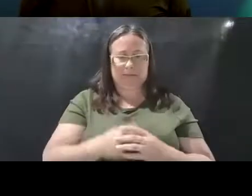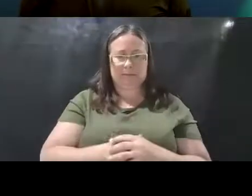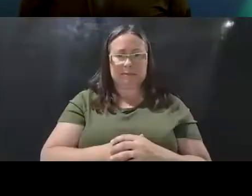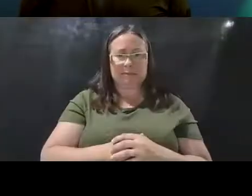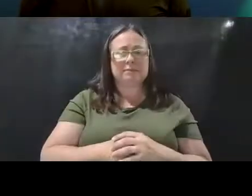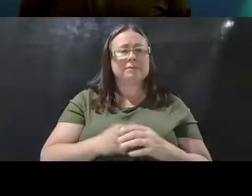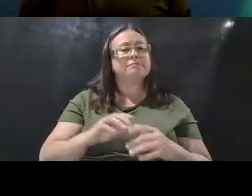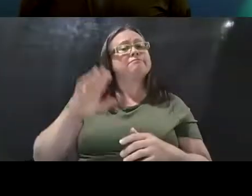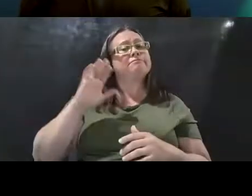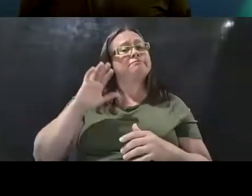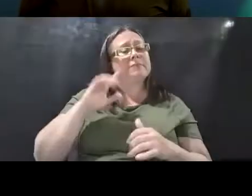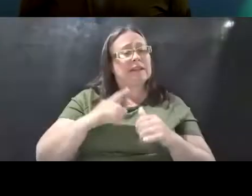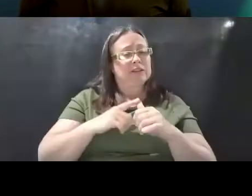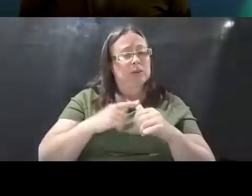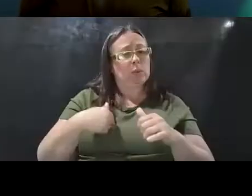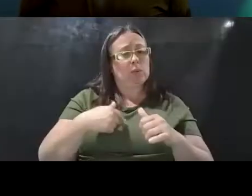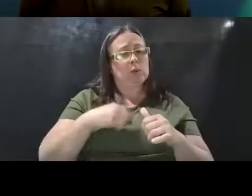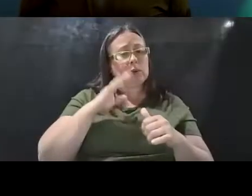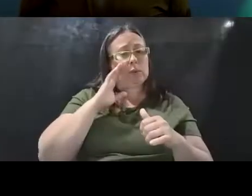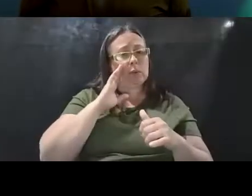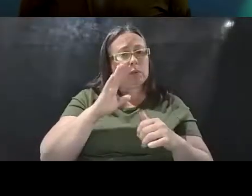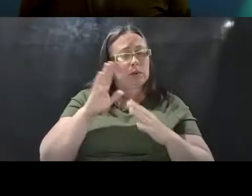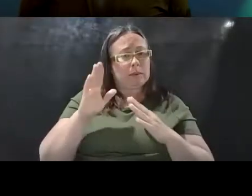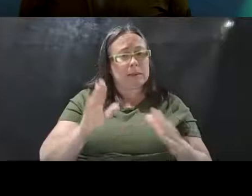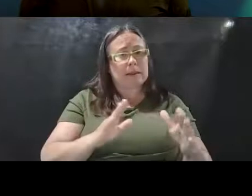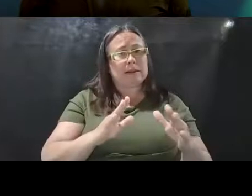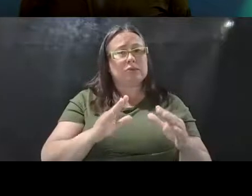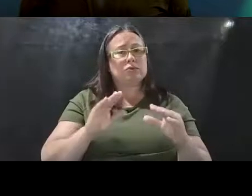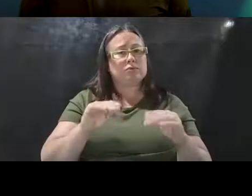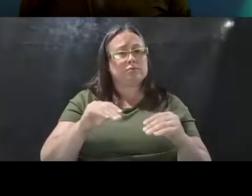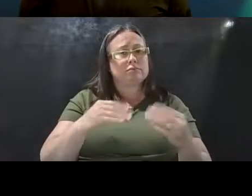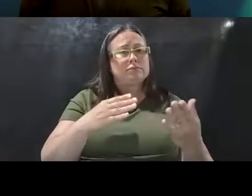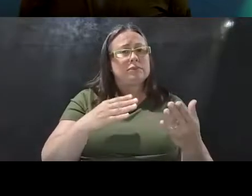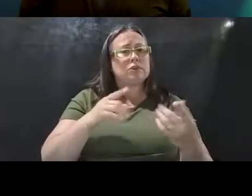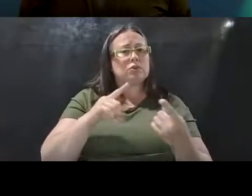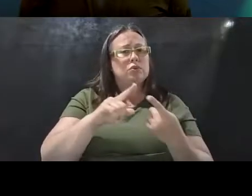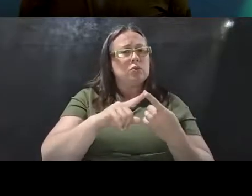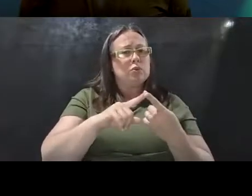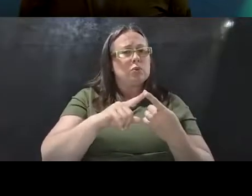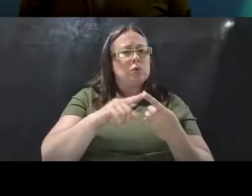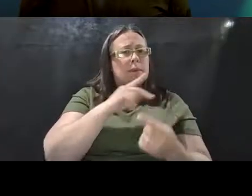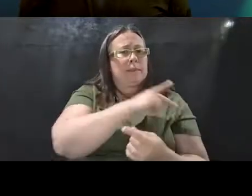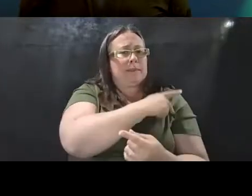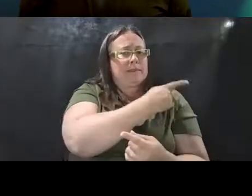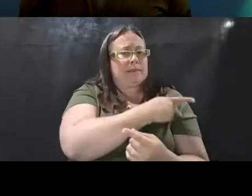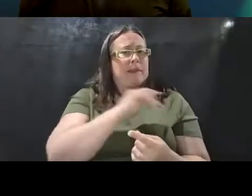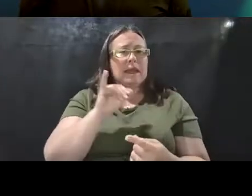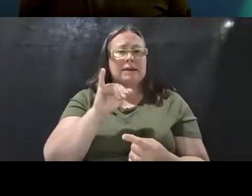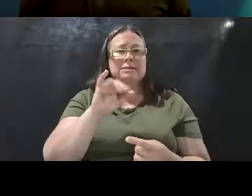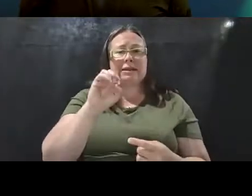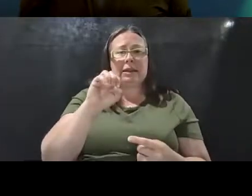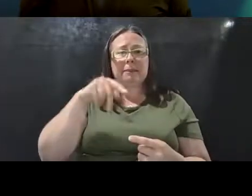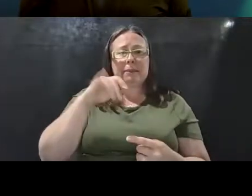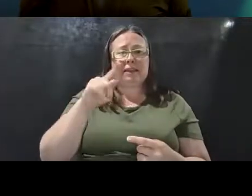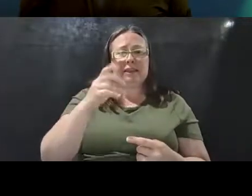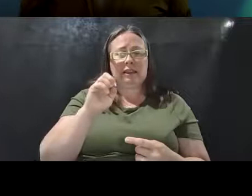we were going to return these corrected keratinocytes to patients as an epithelial